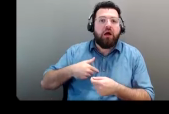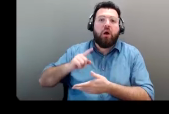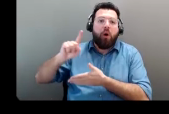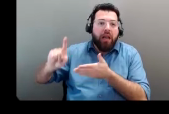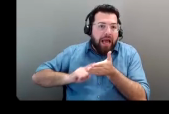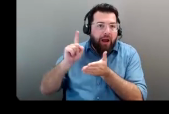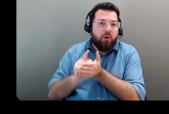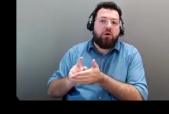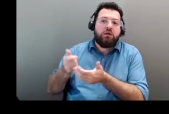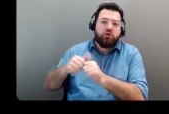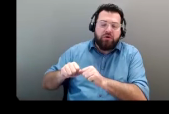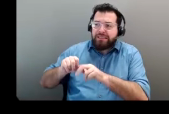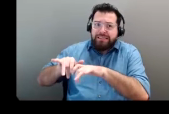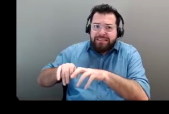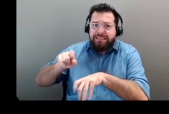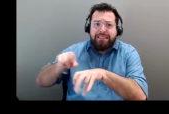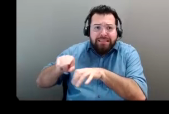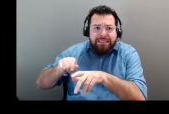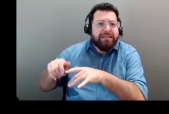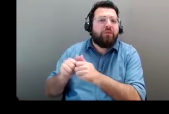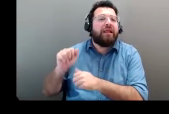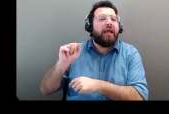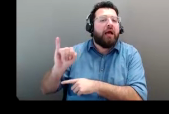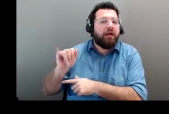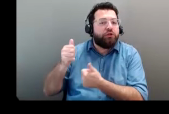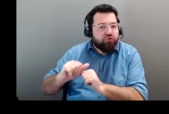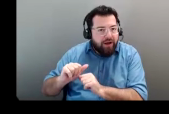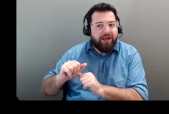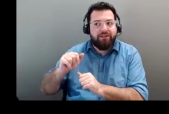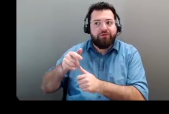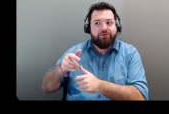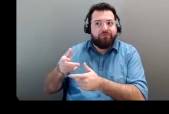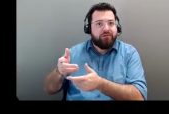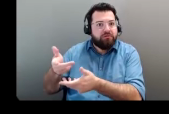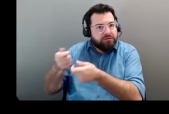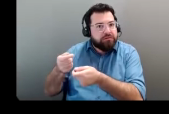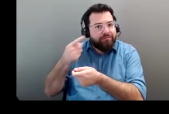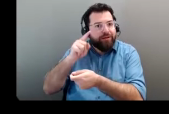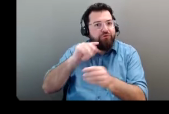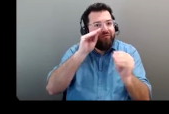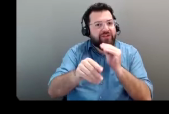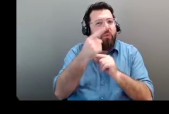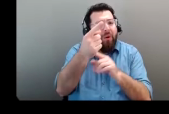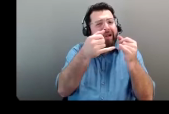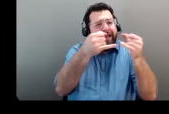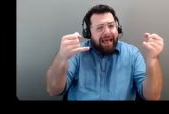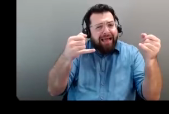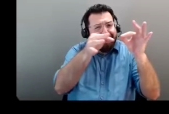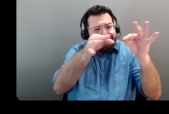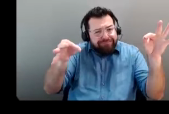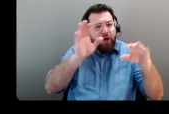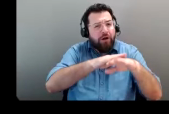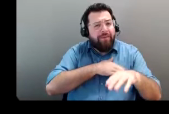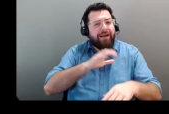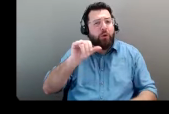trying to get AI to fix one line in my code. So I think that talks to some of these, I think that was mentioned a little bit